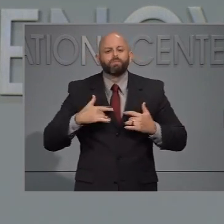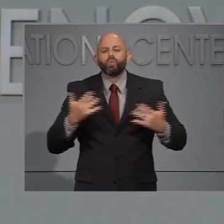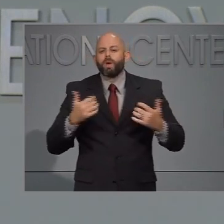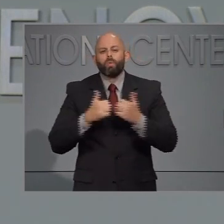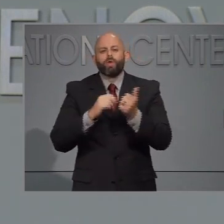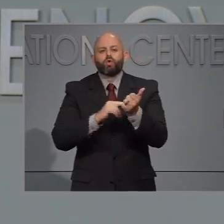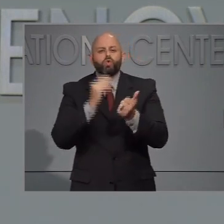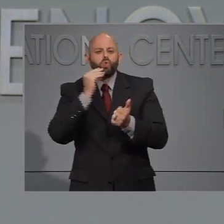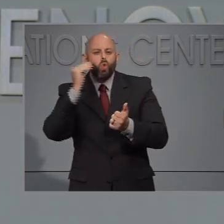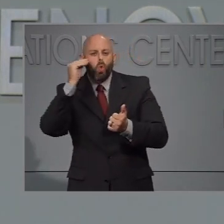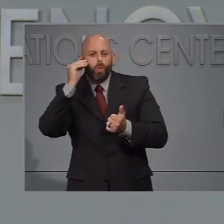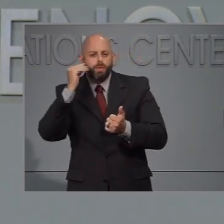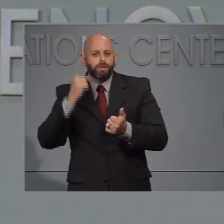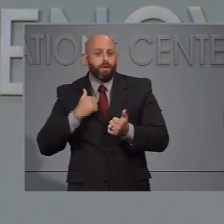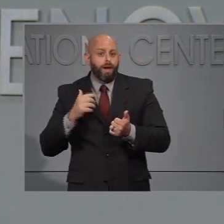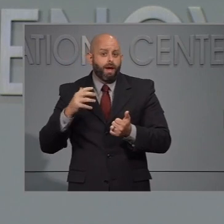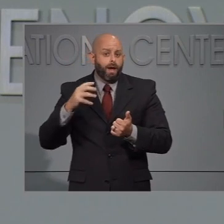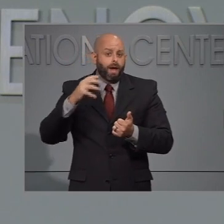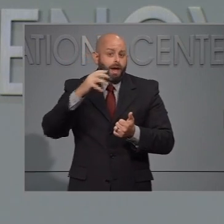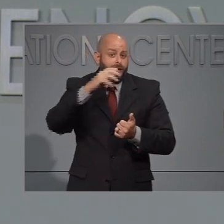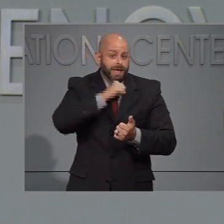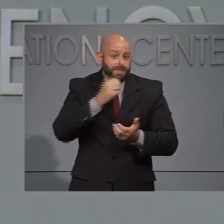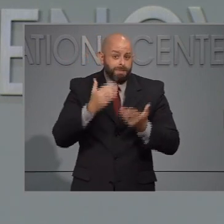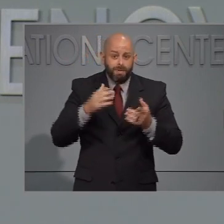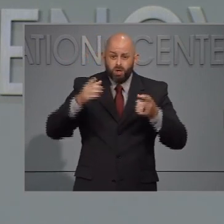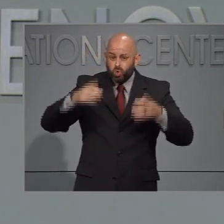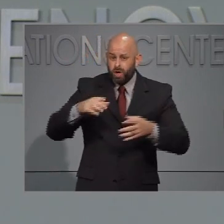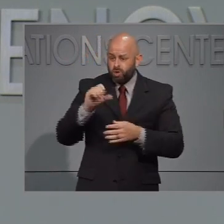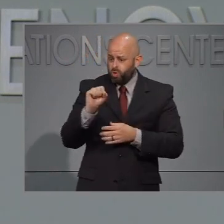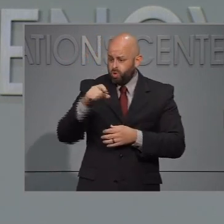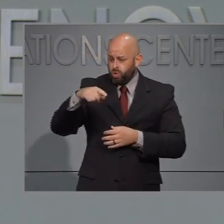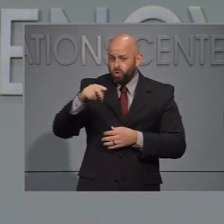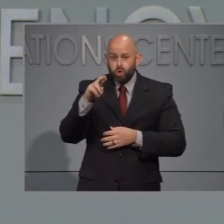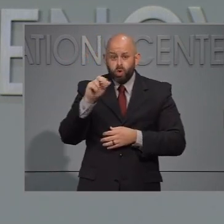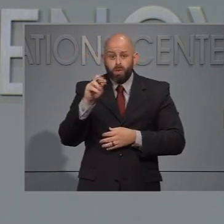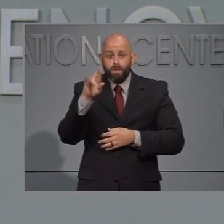guessing perhaps Director Sprayberry has something, knows something about that.